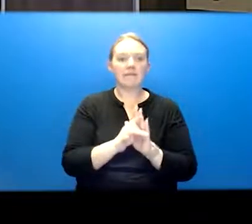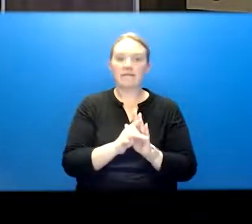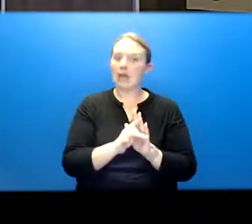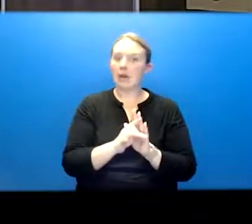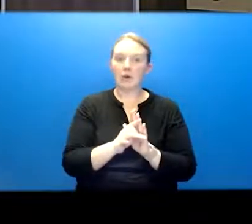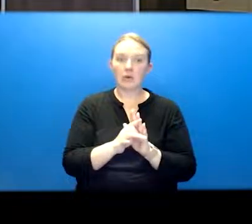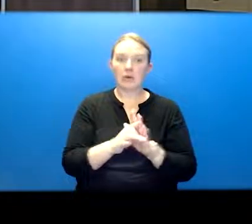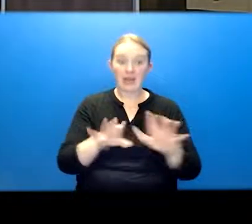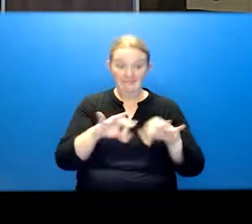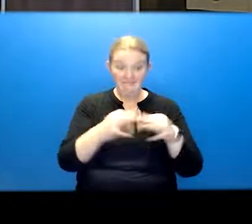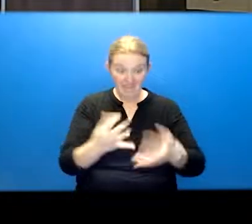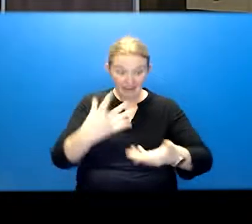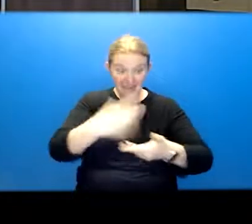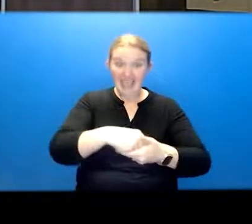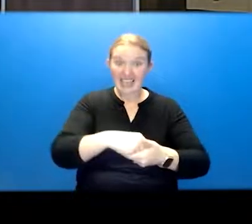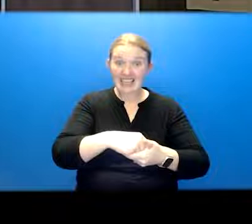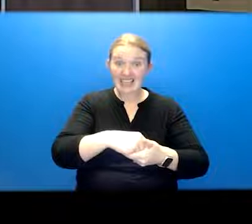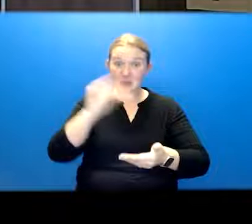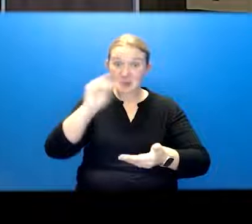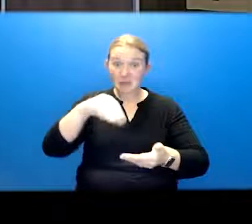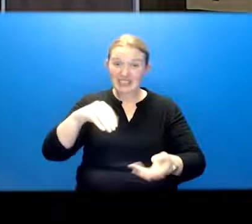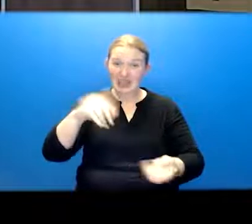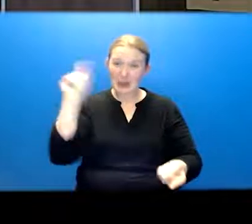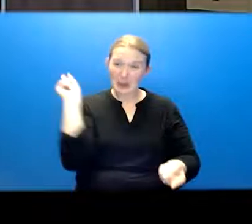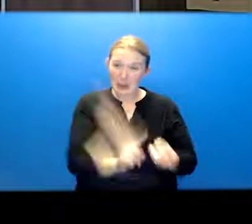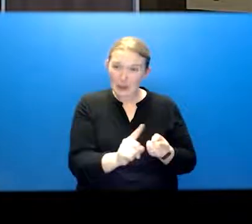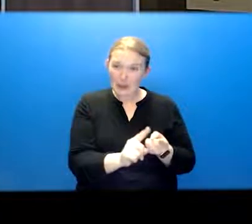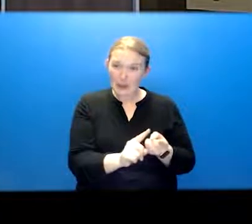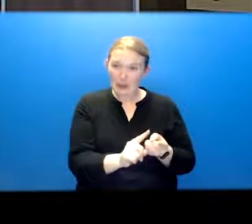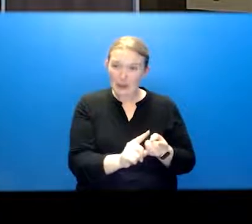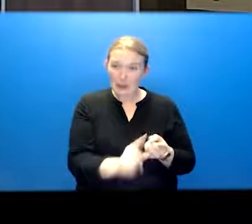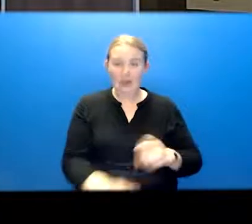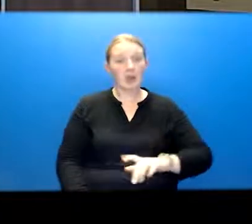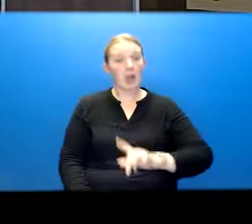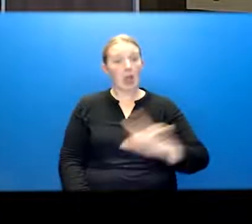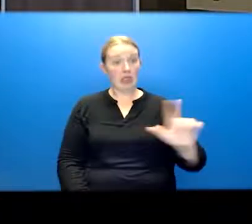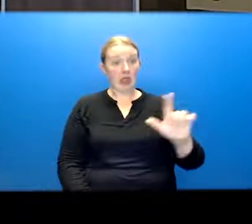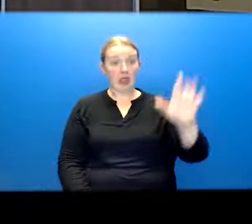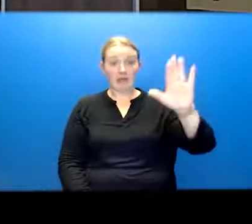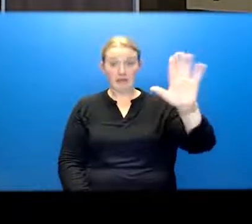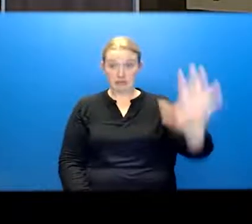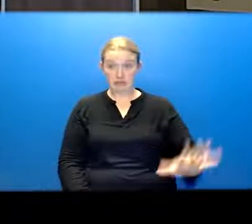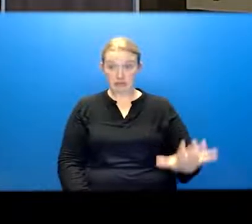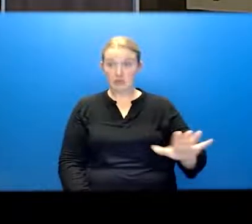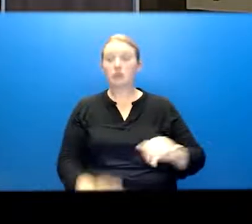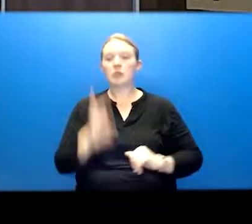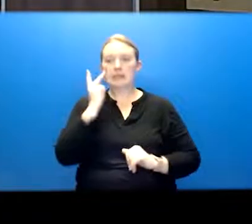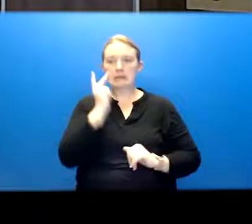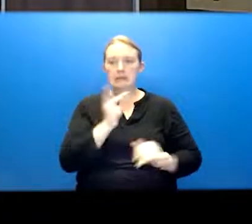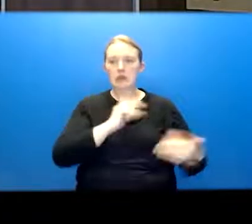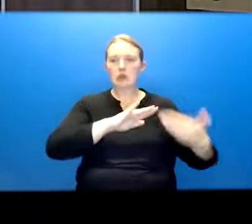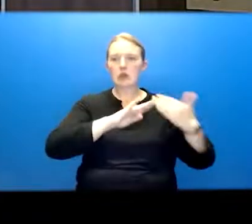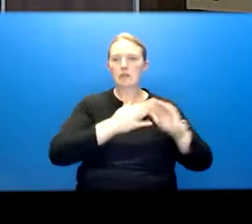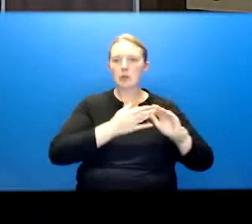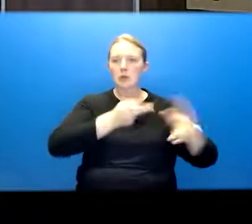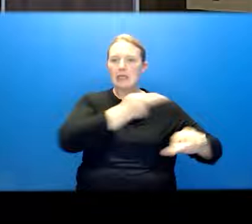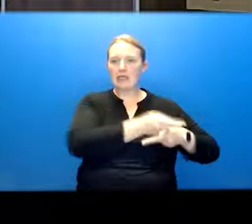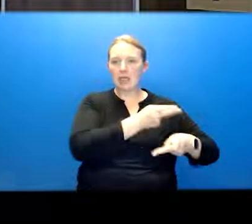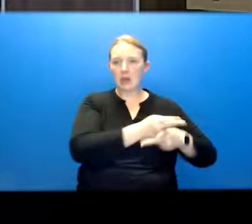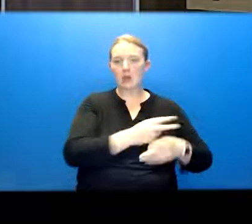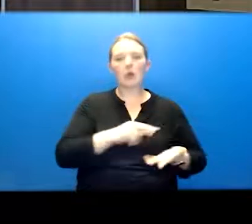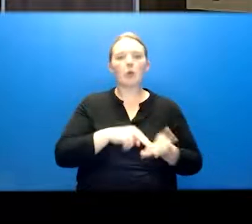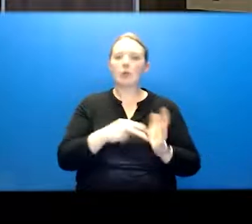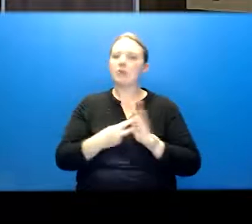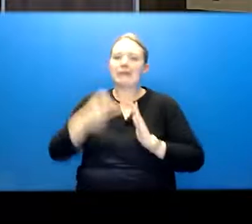rates of family engagement, where on the left-hand side is community care, which is basically non-early